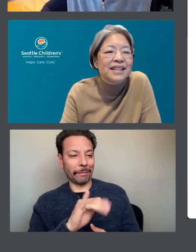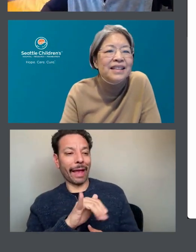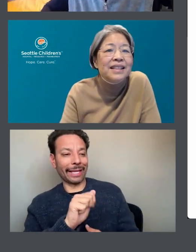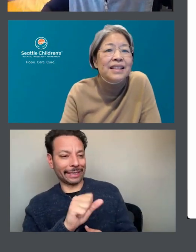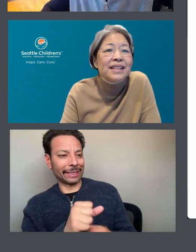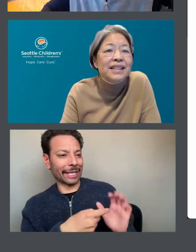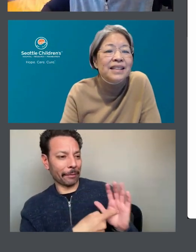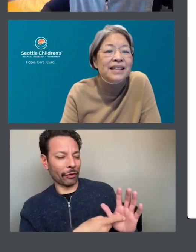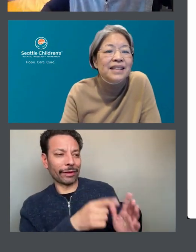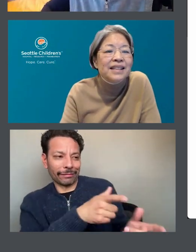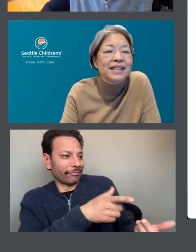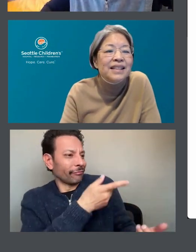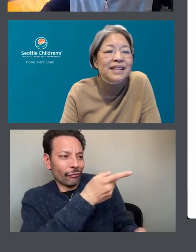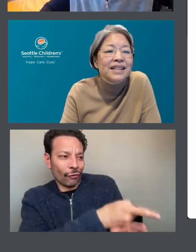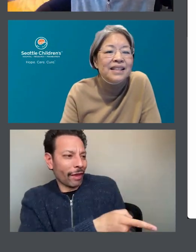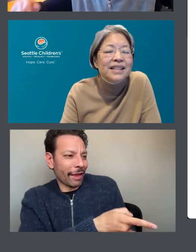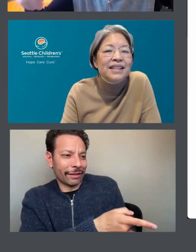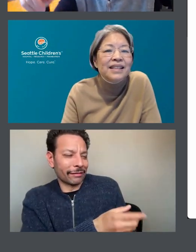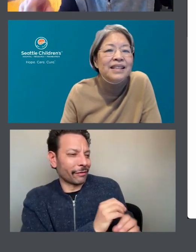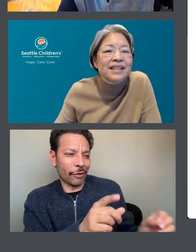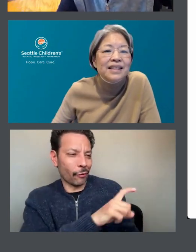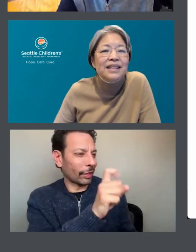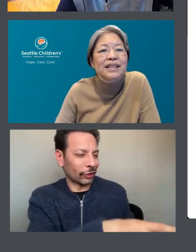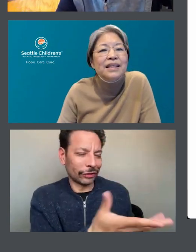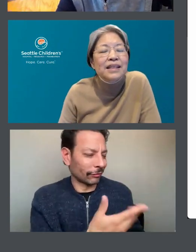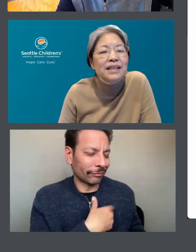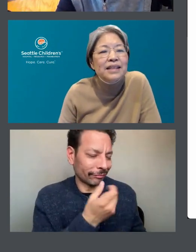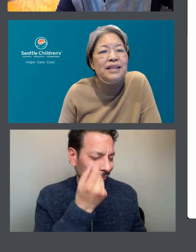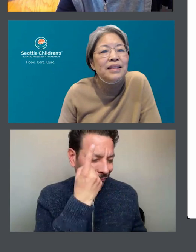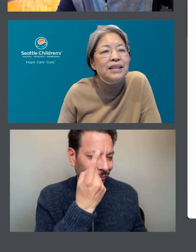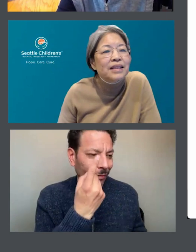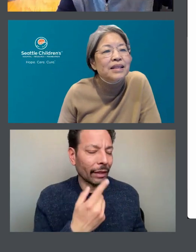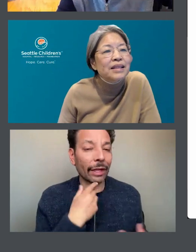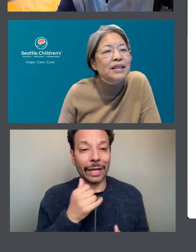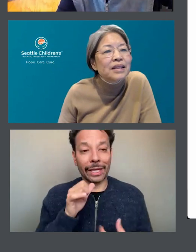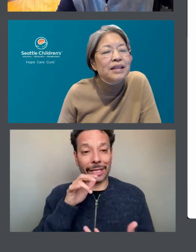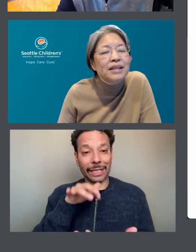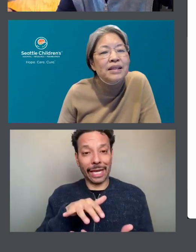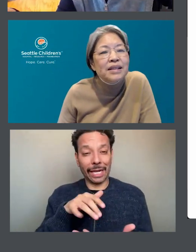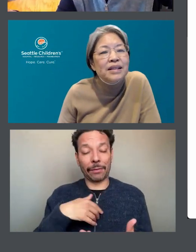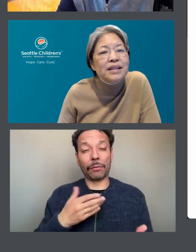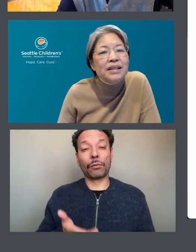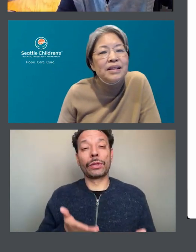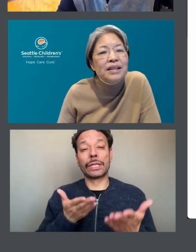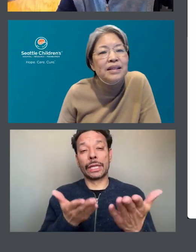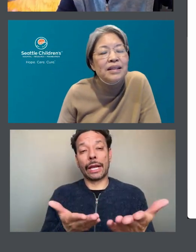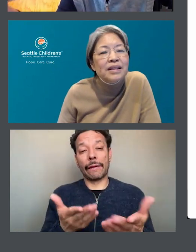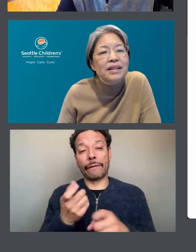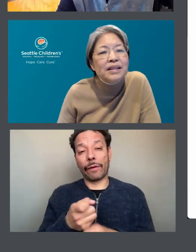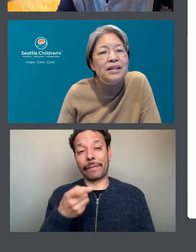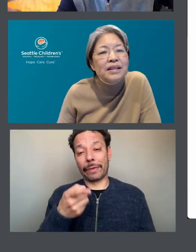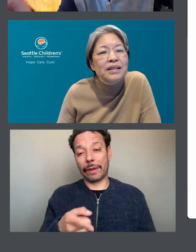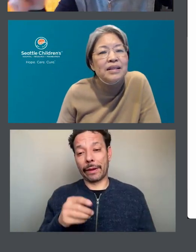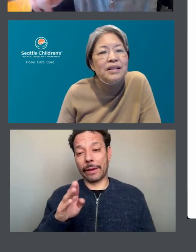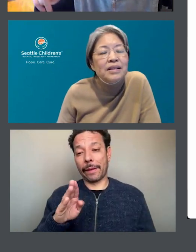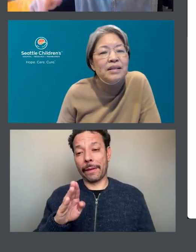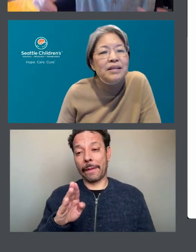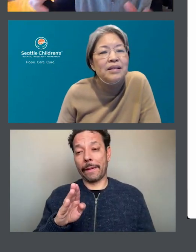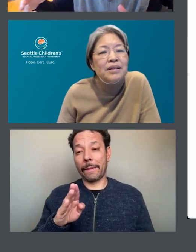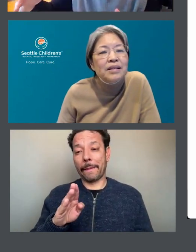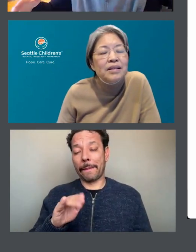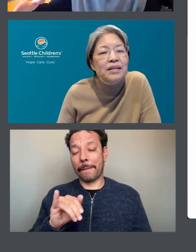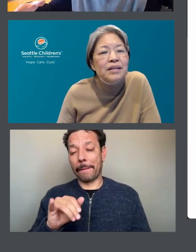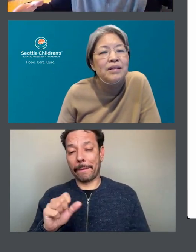right. I mean, that no question about it. So the study that I presented from Bess later on, he